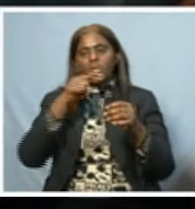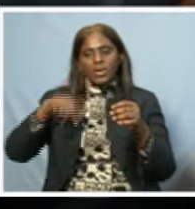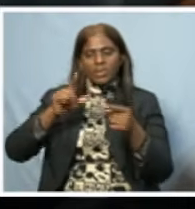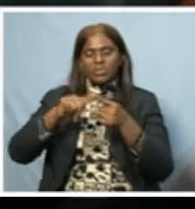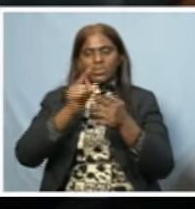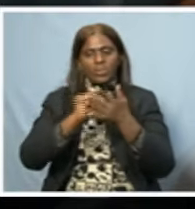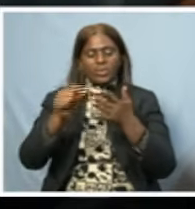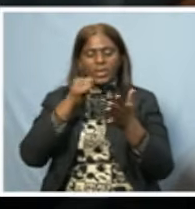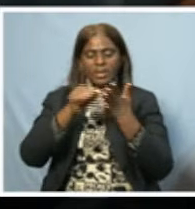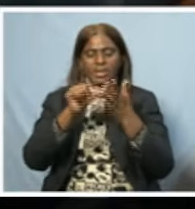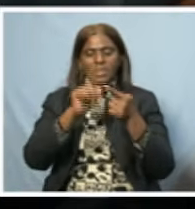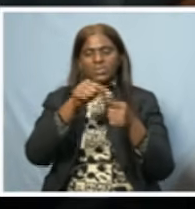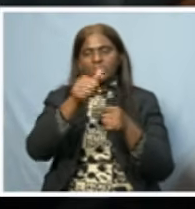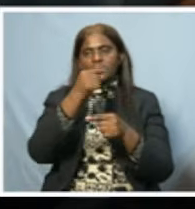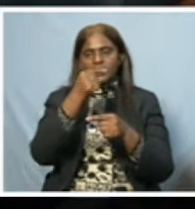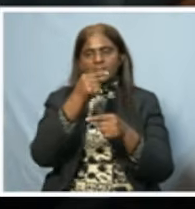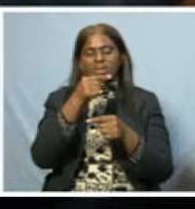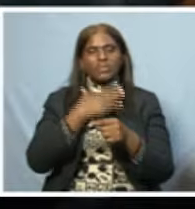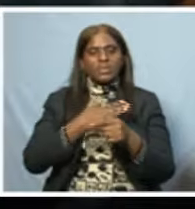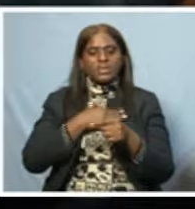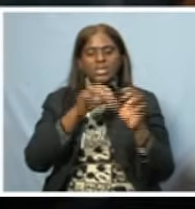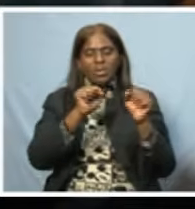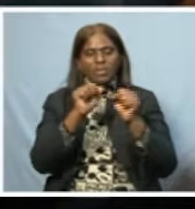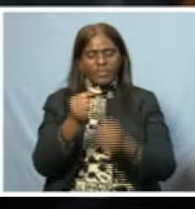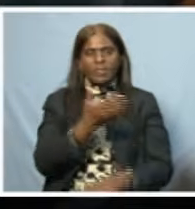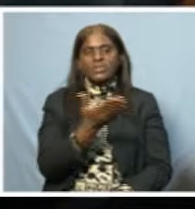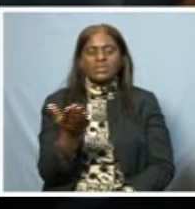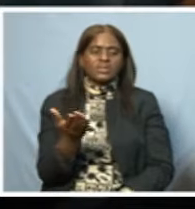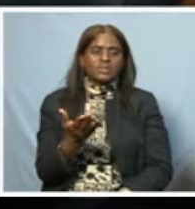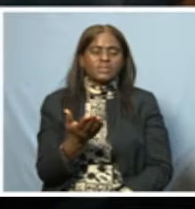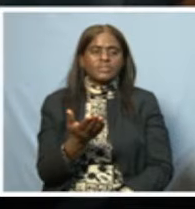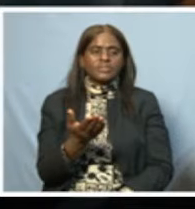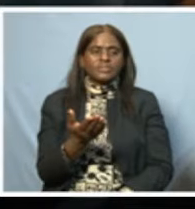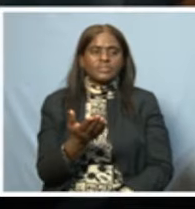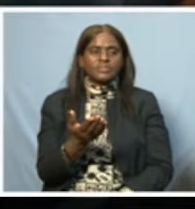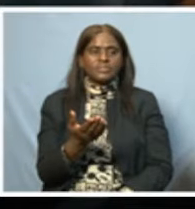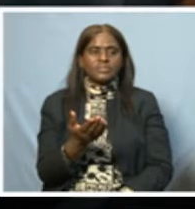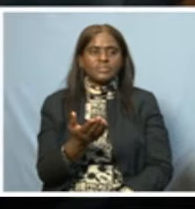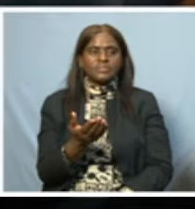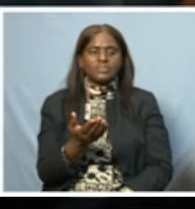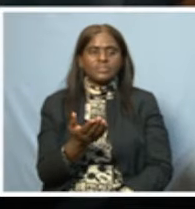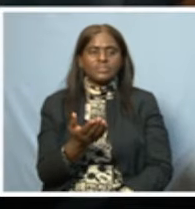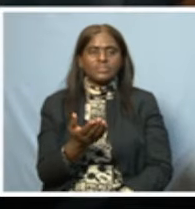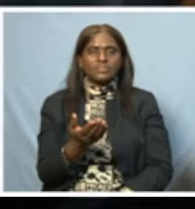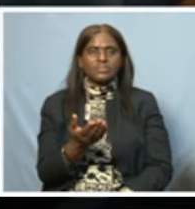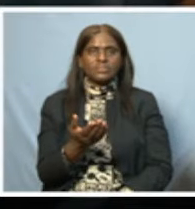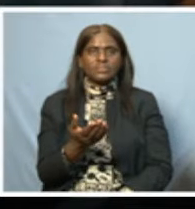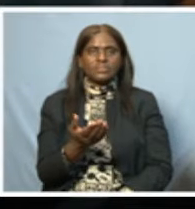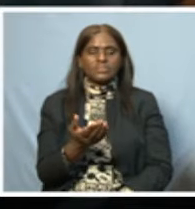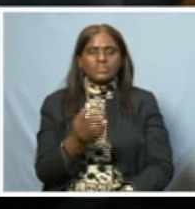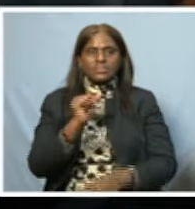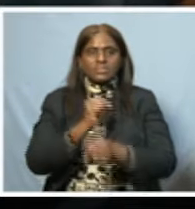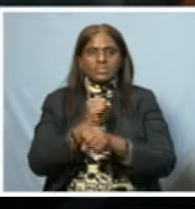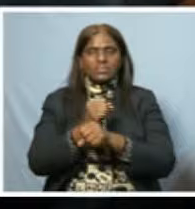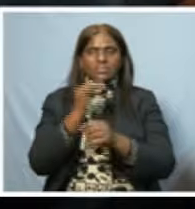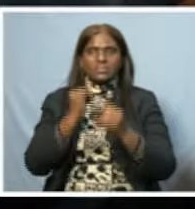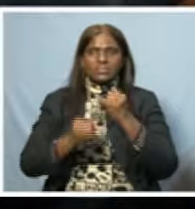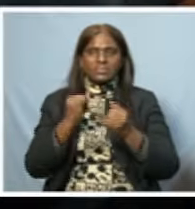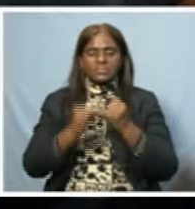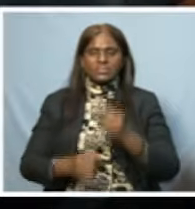write a letter to you to say, please confirm these, promote these two employees? And